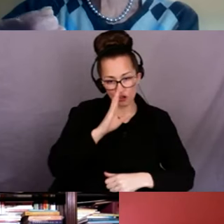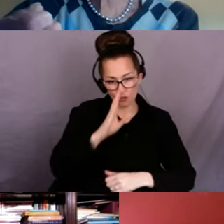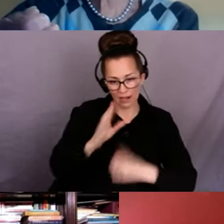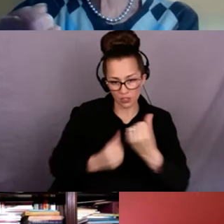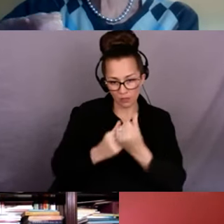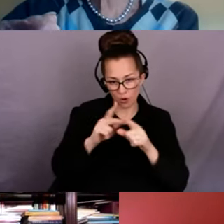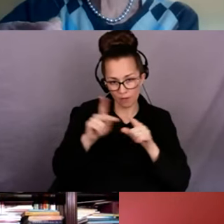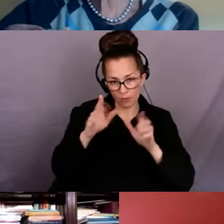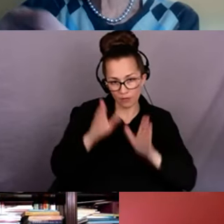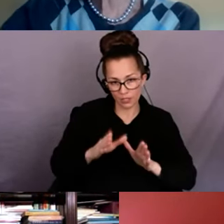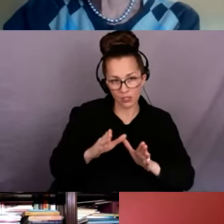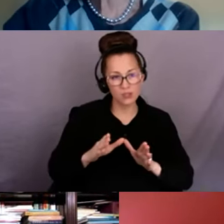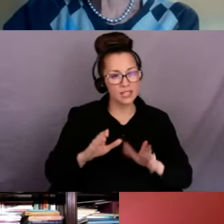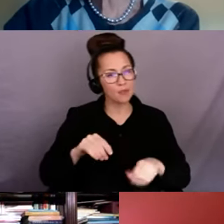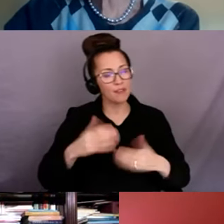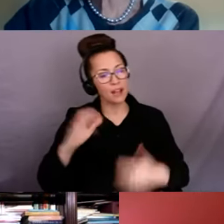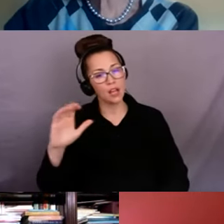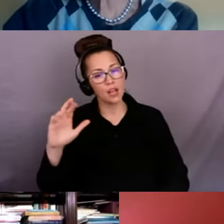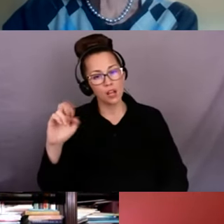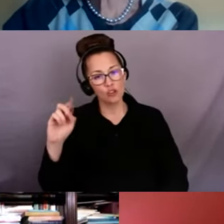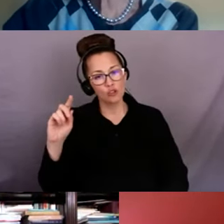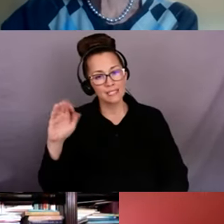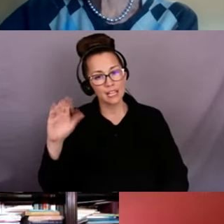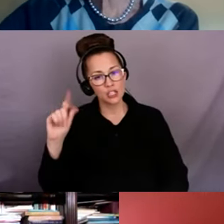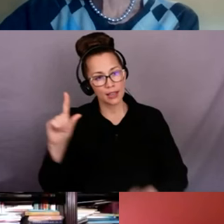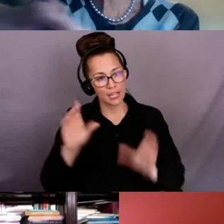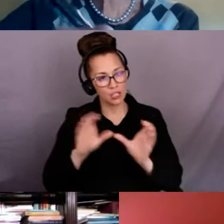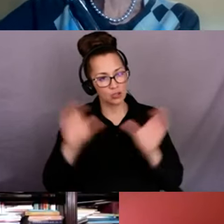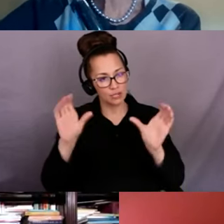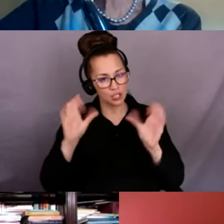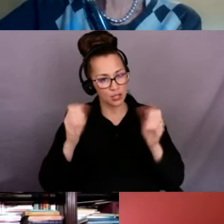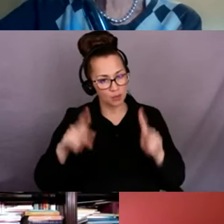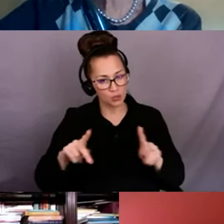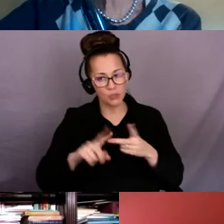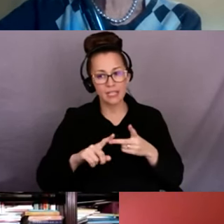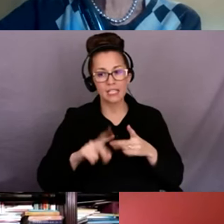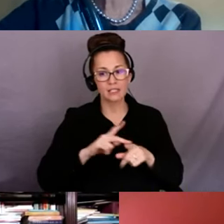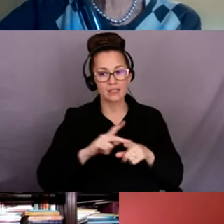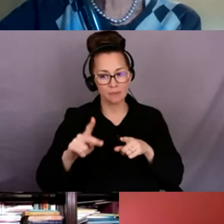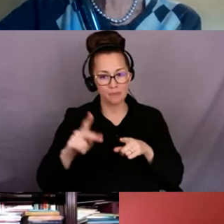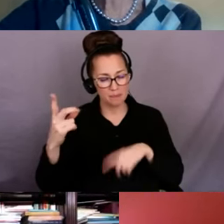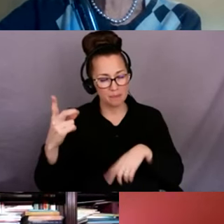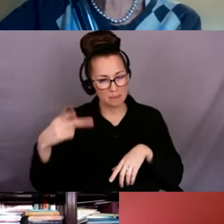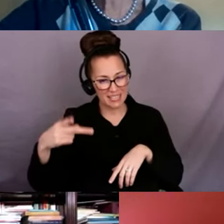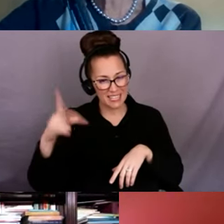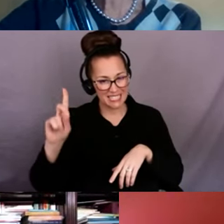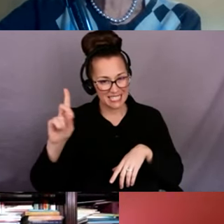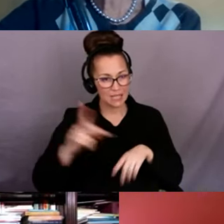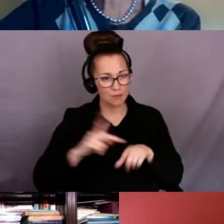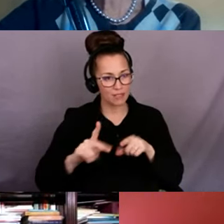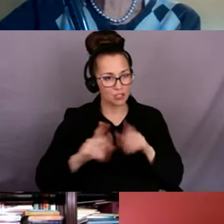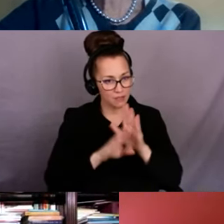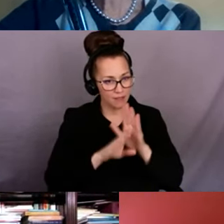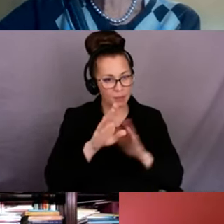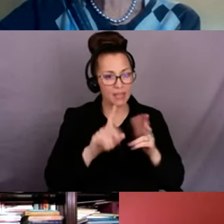at ways to provide credentialing opportunities and ways to provide professional development to our DSPs who we know are so dedicated